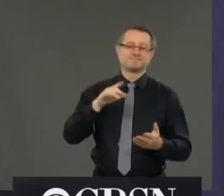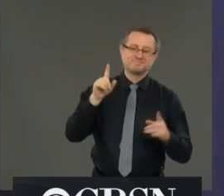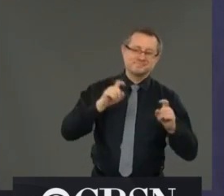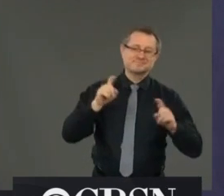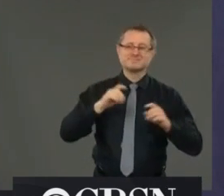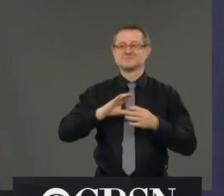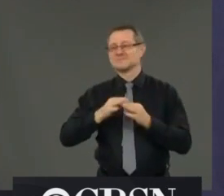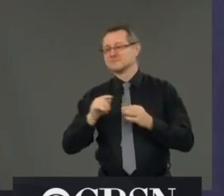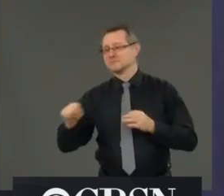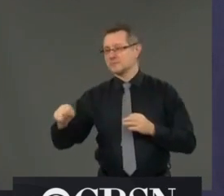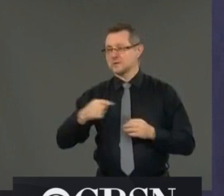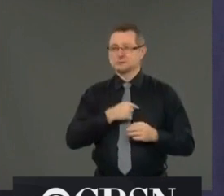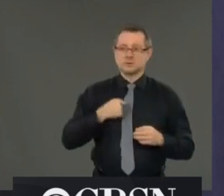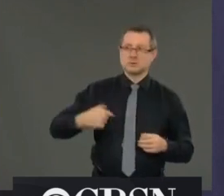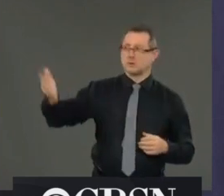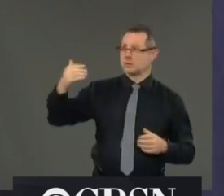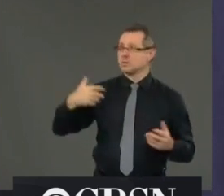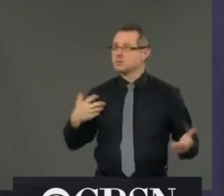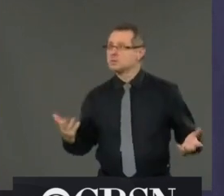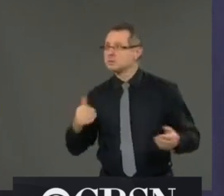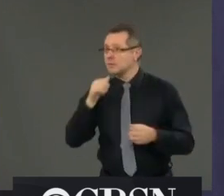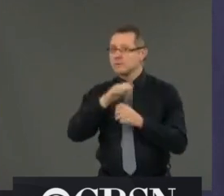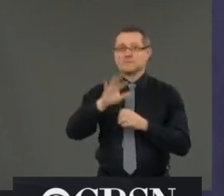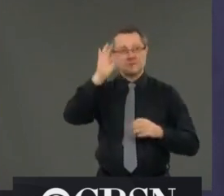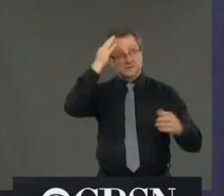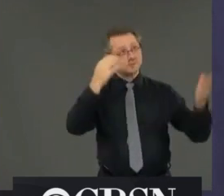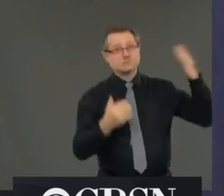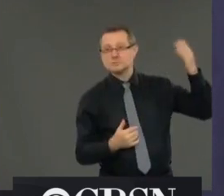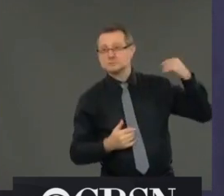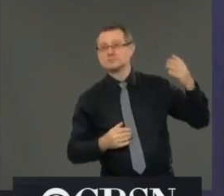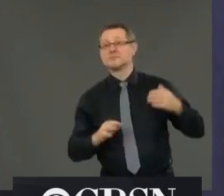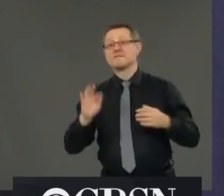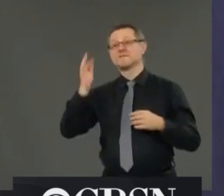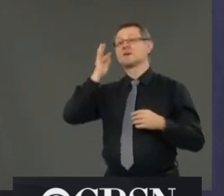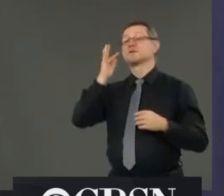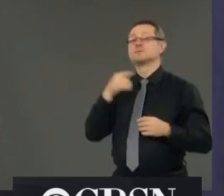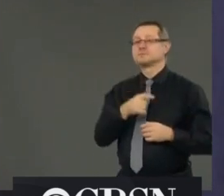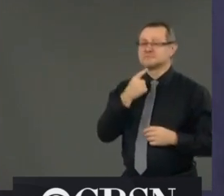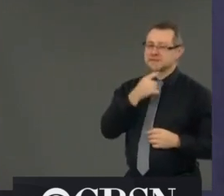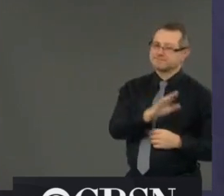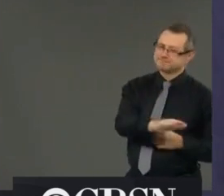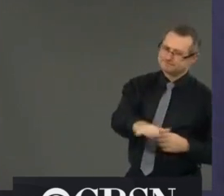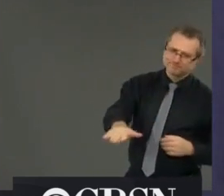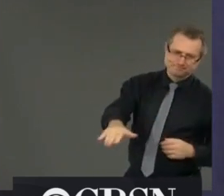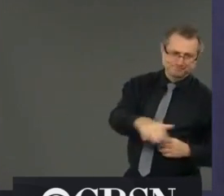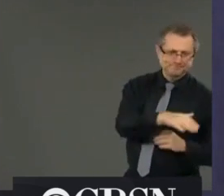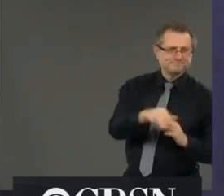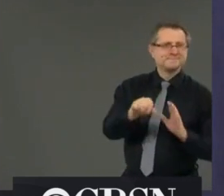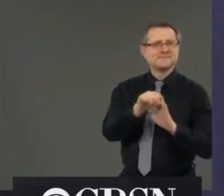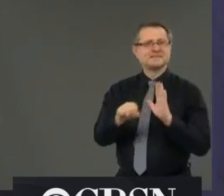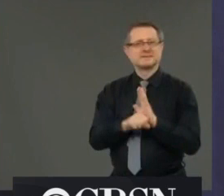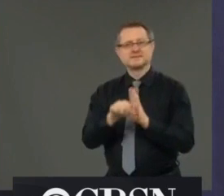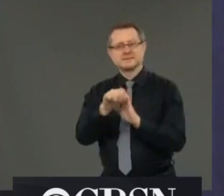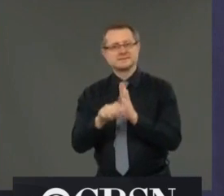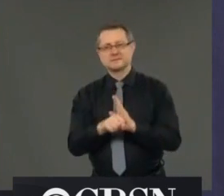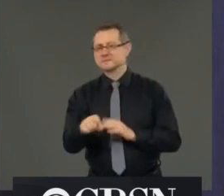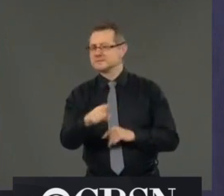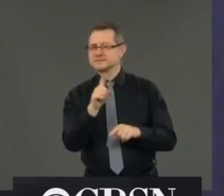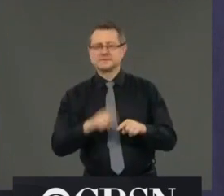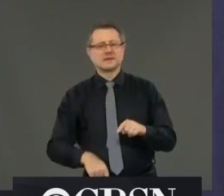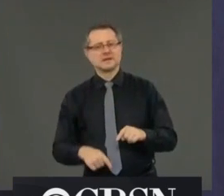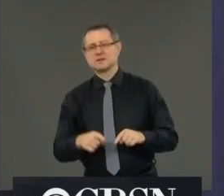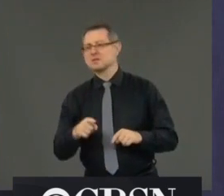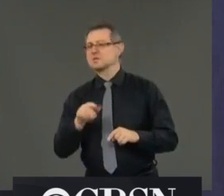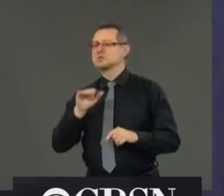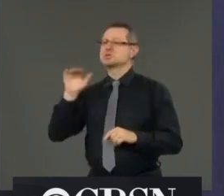chain. The federal government says to the states, you can't all be going to national